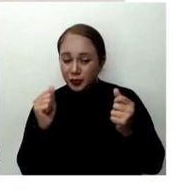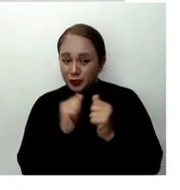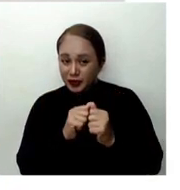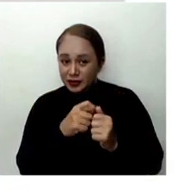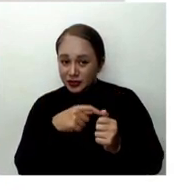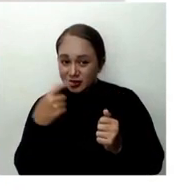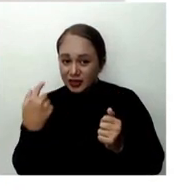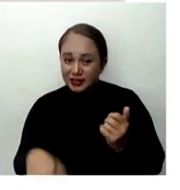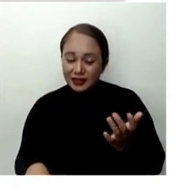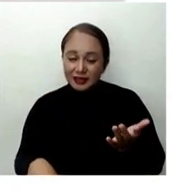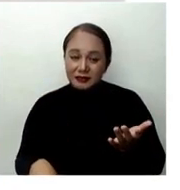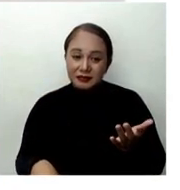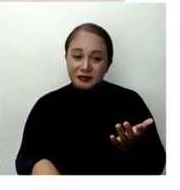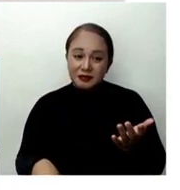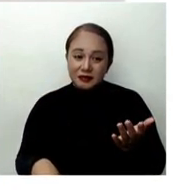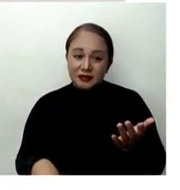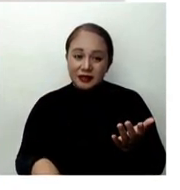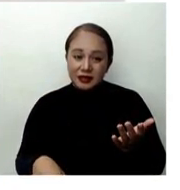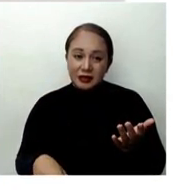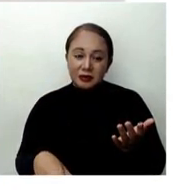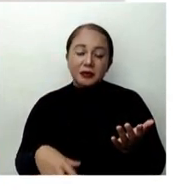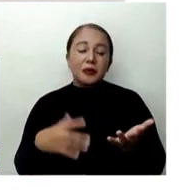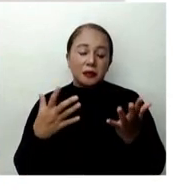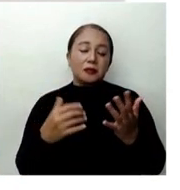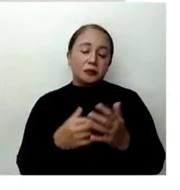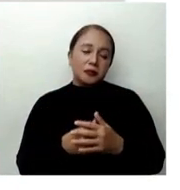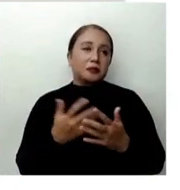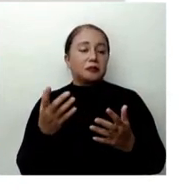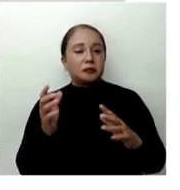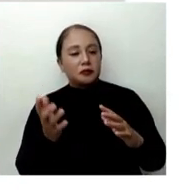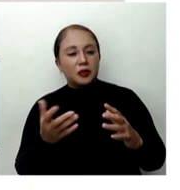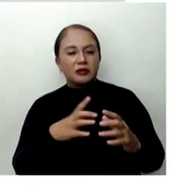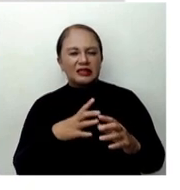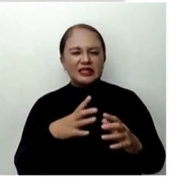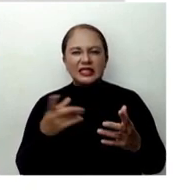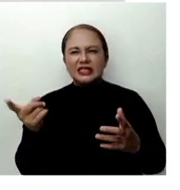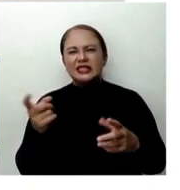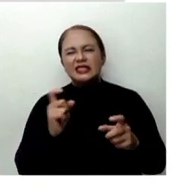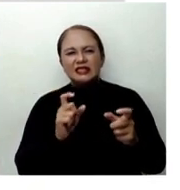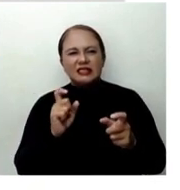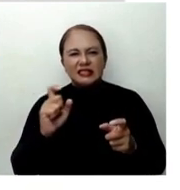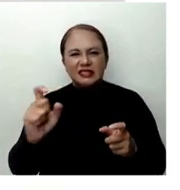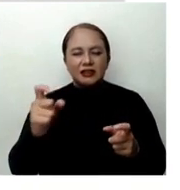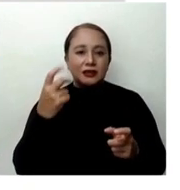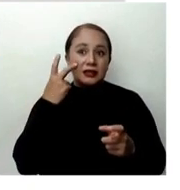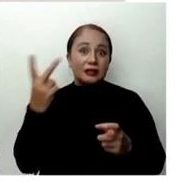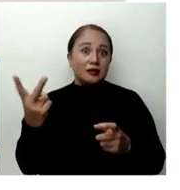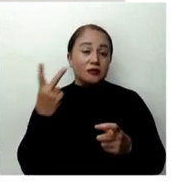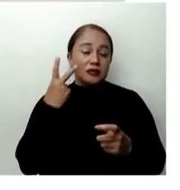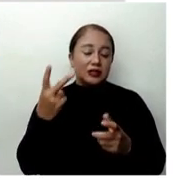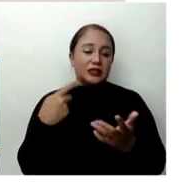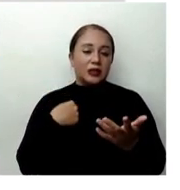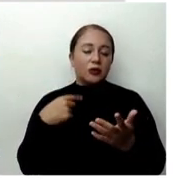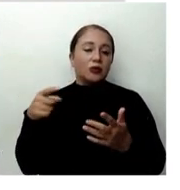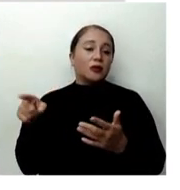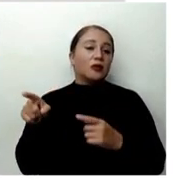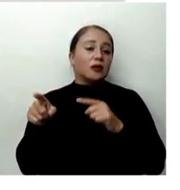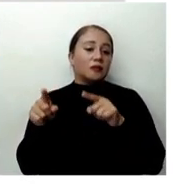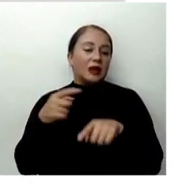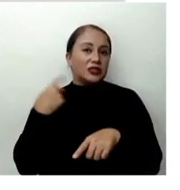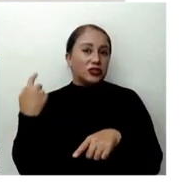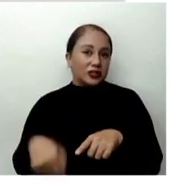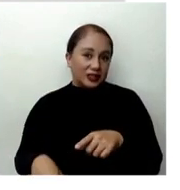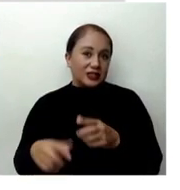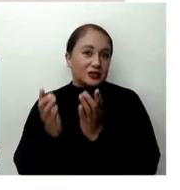China. West Philippine Sea. Pansin nyo lately, medyo aggressive, medyo hostile na itong mga Chinese Coast